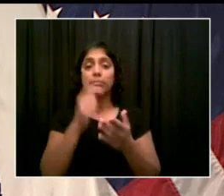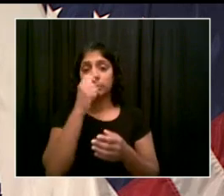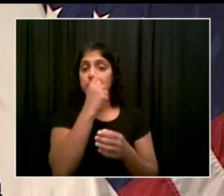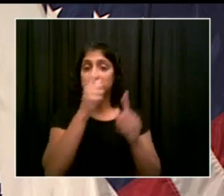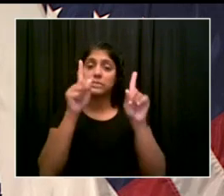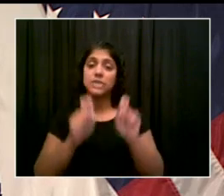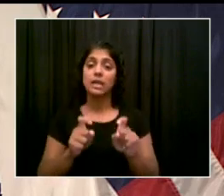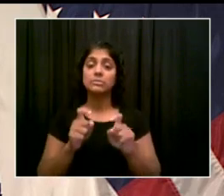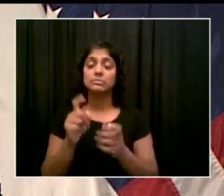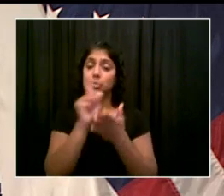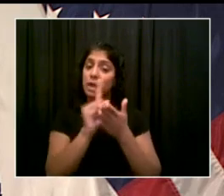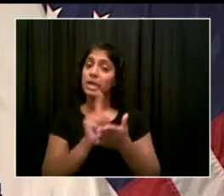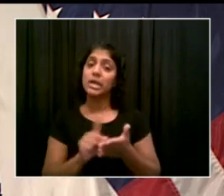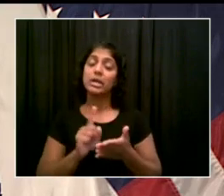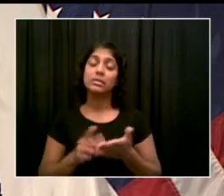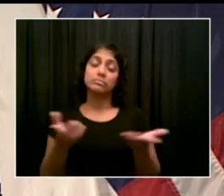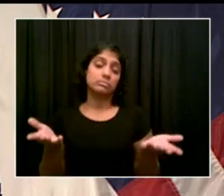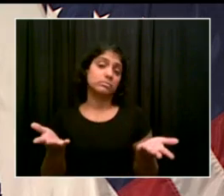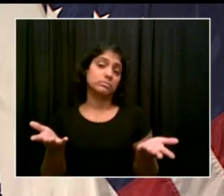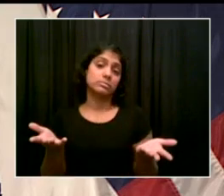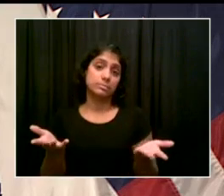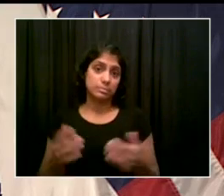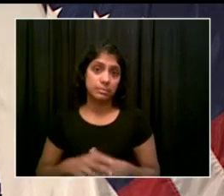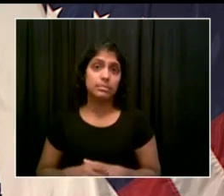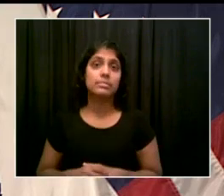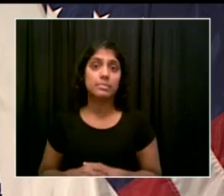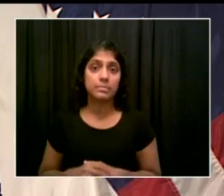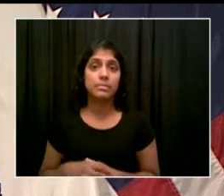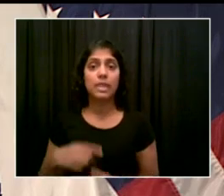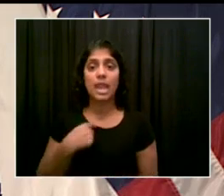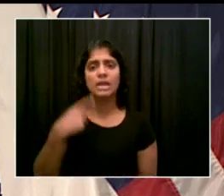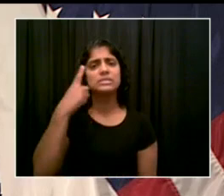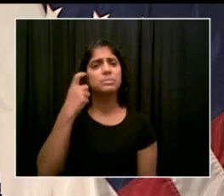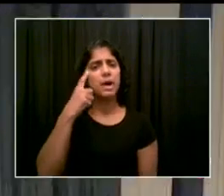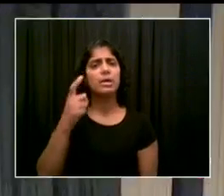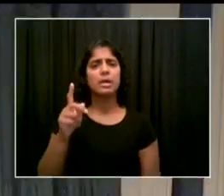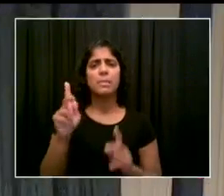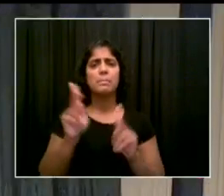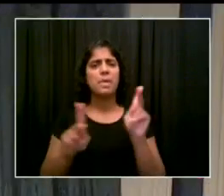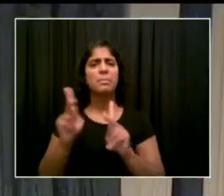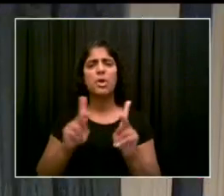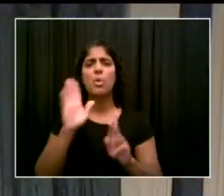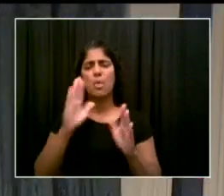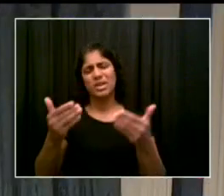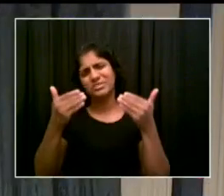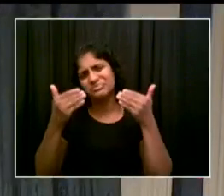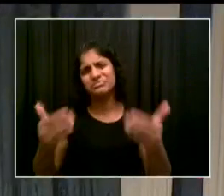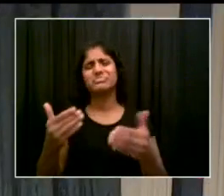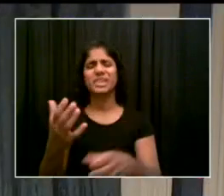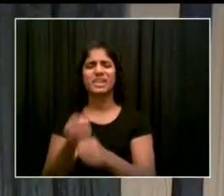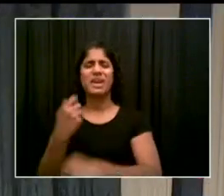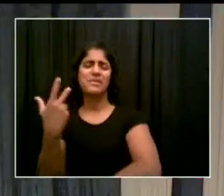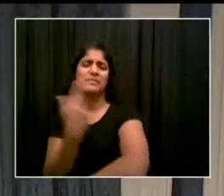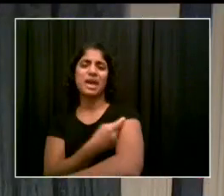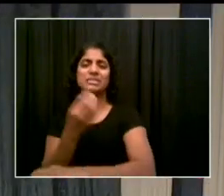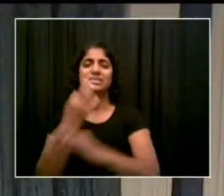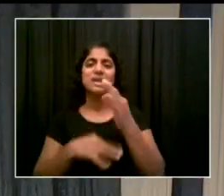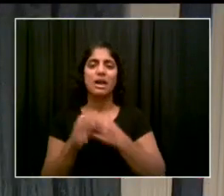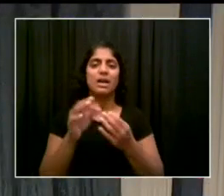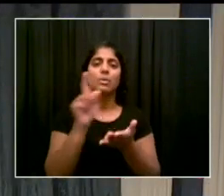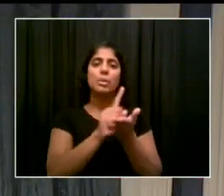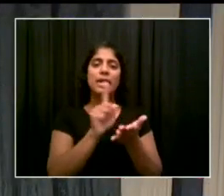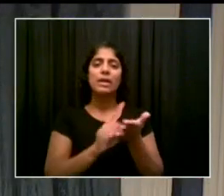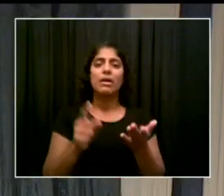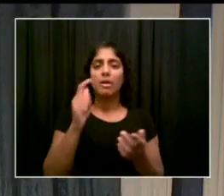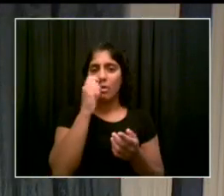I don't have a question in my mind this is going to move a lot of people to vaccination. Dr. Katz. Yes, I agree, knowing my staff, that